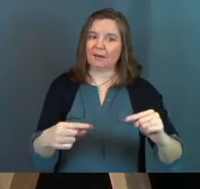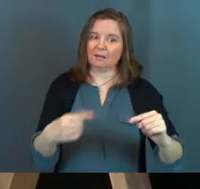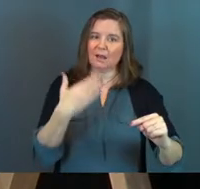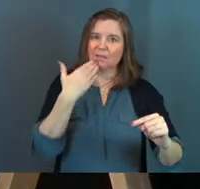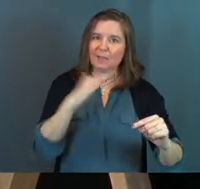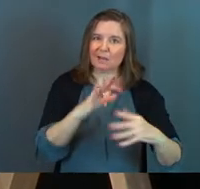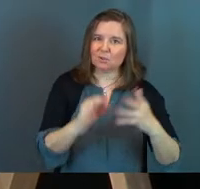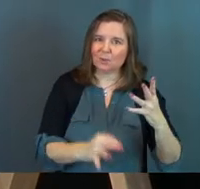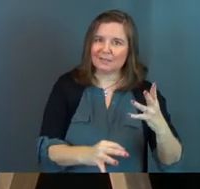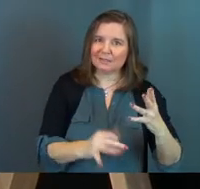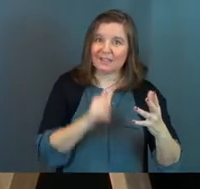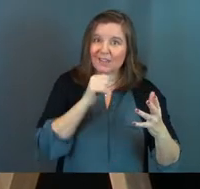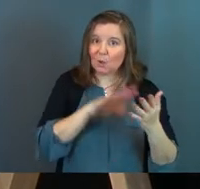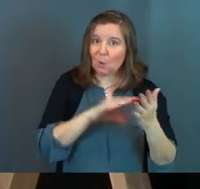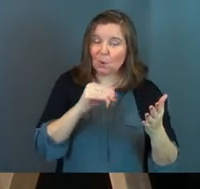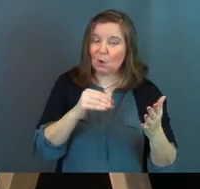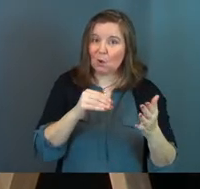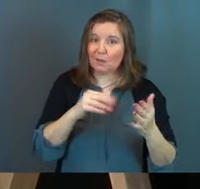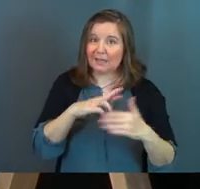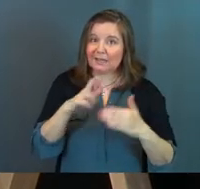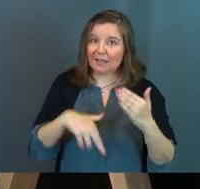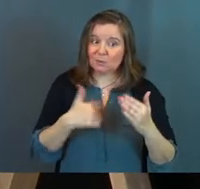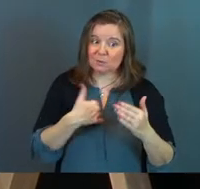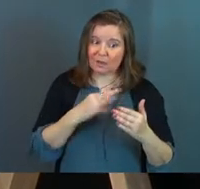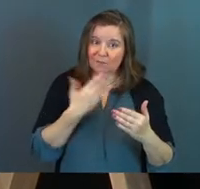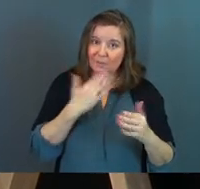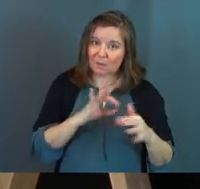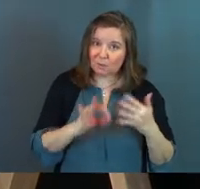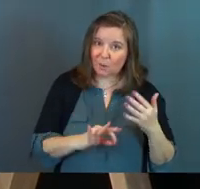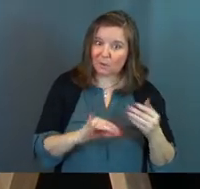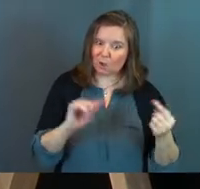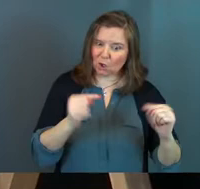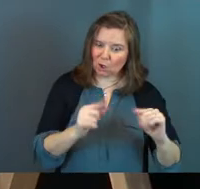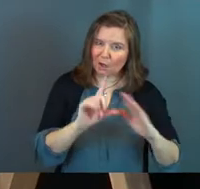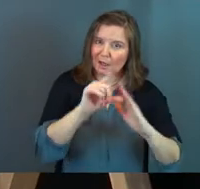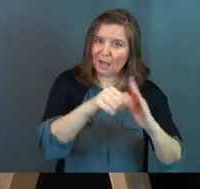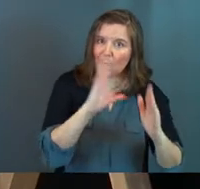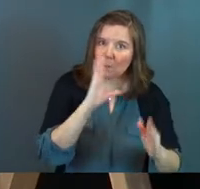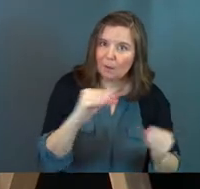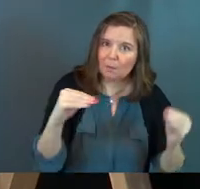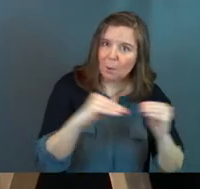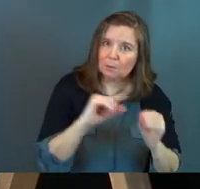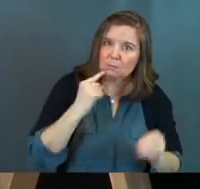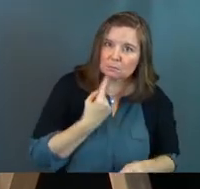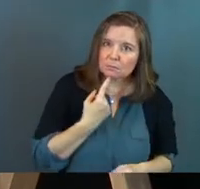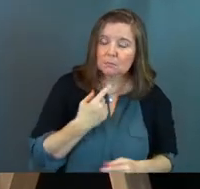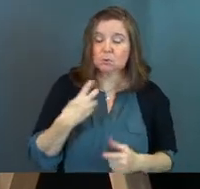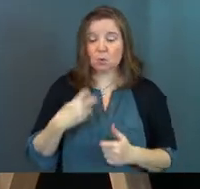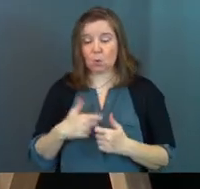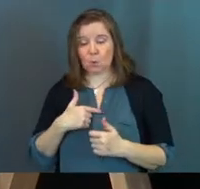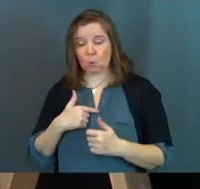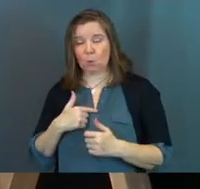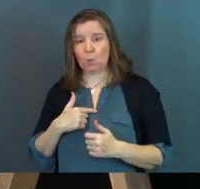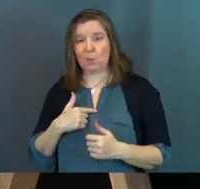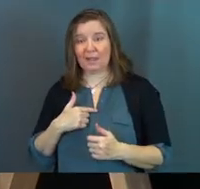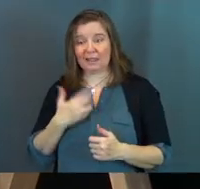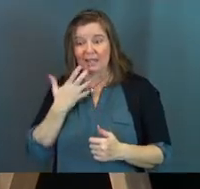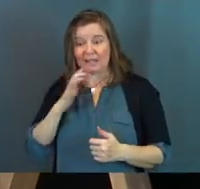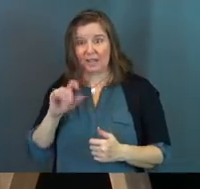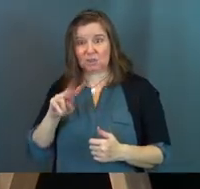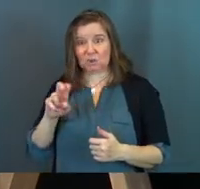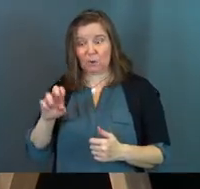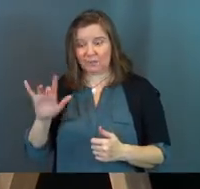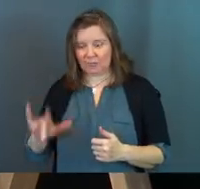harmful choices. So the heart here is when you touch a hot stove,